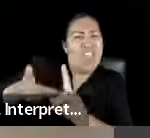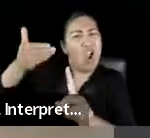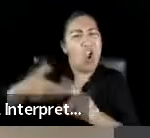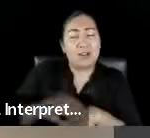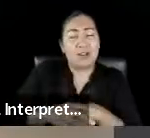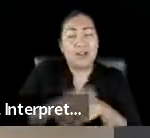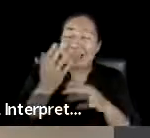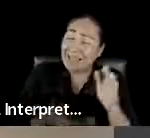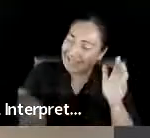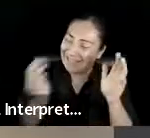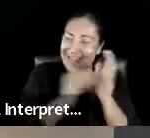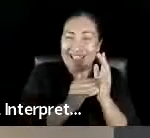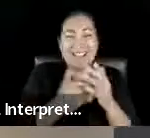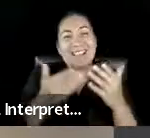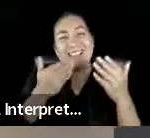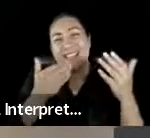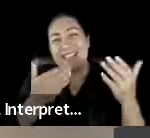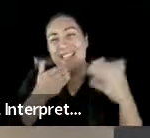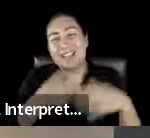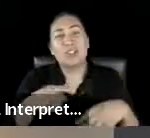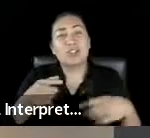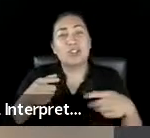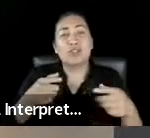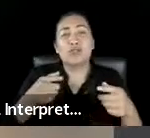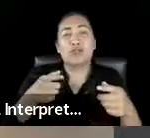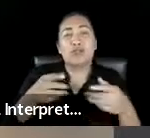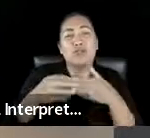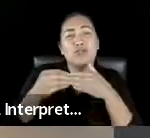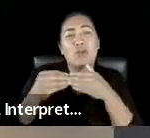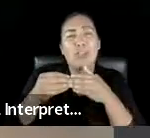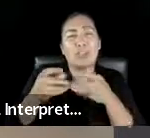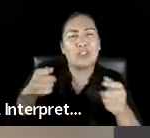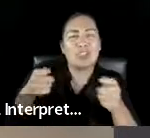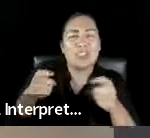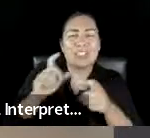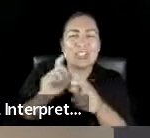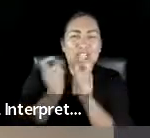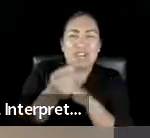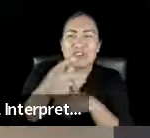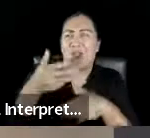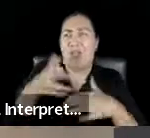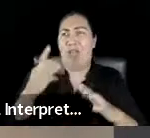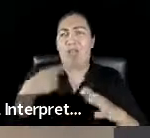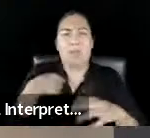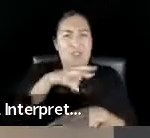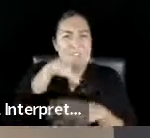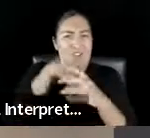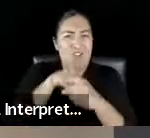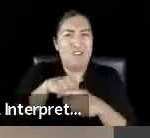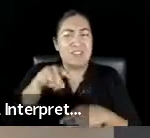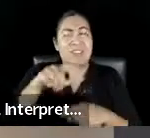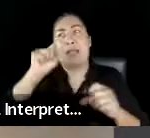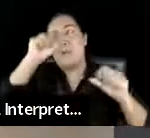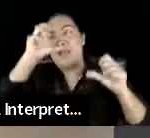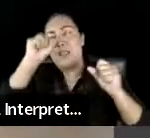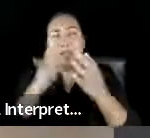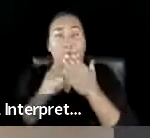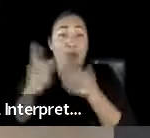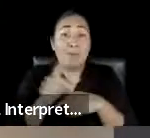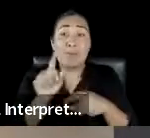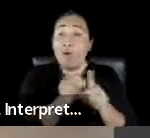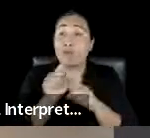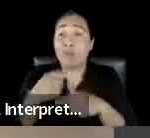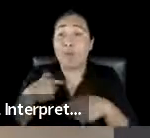Once again, thanks to Directing Change for letting me be a part of this amazing program, and I'd like to thank my teacher,